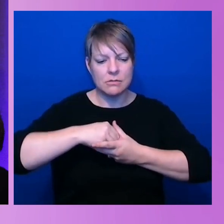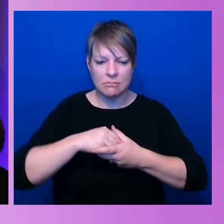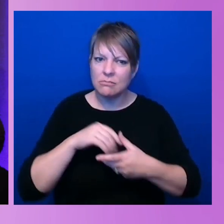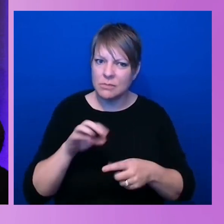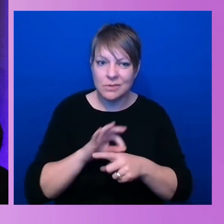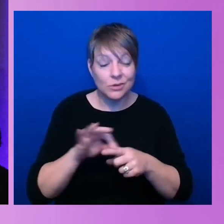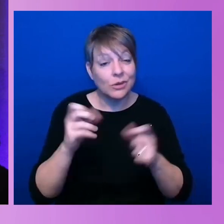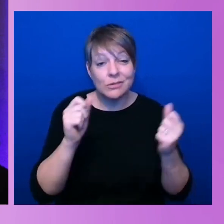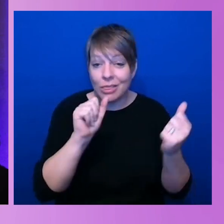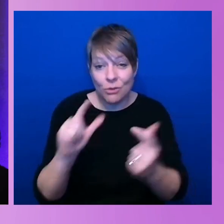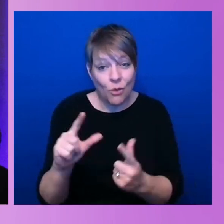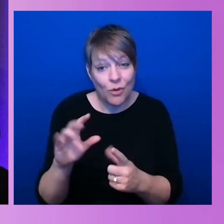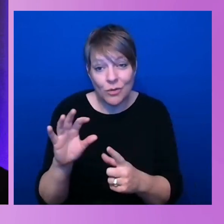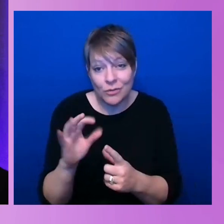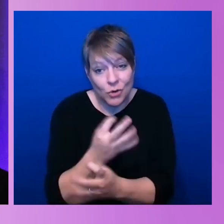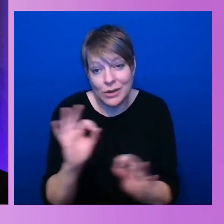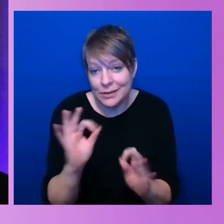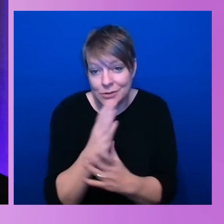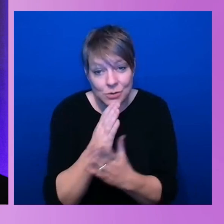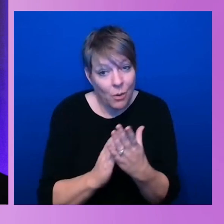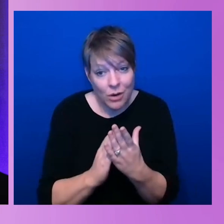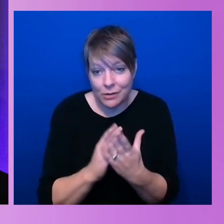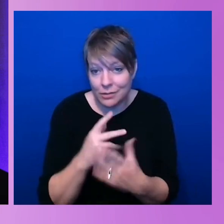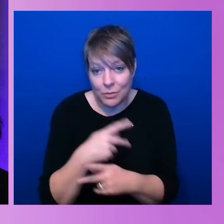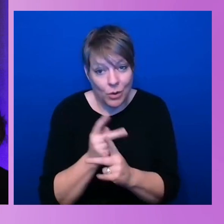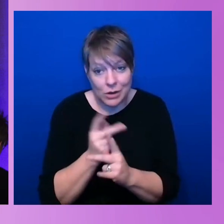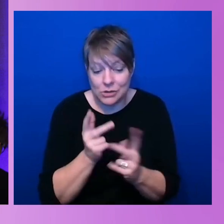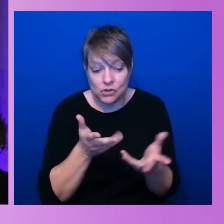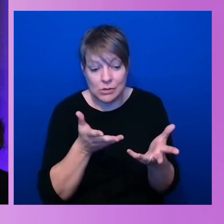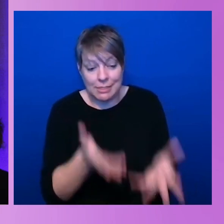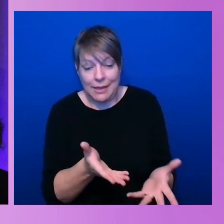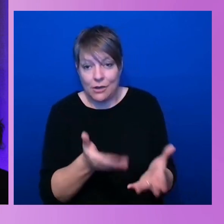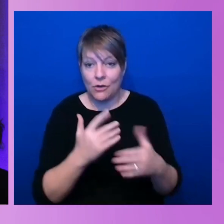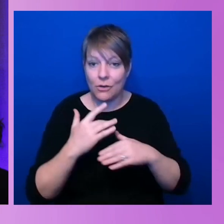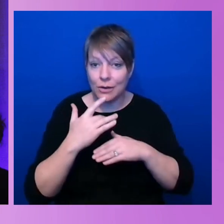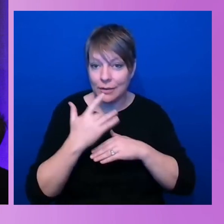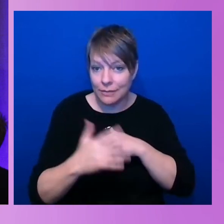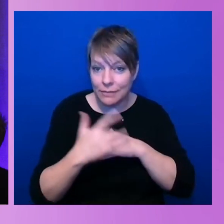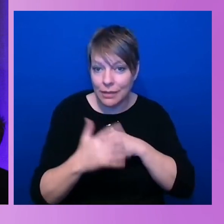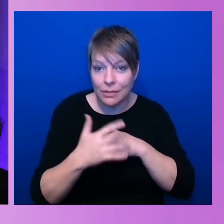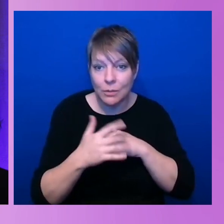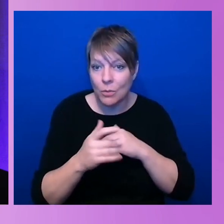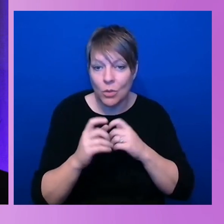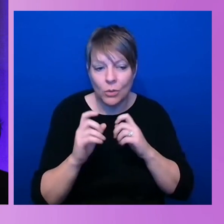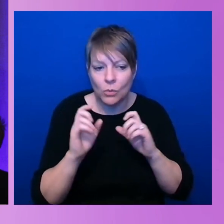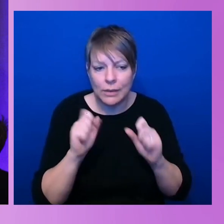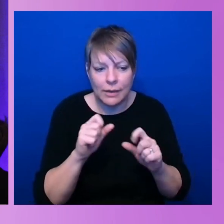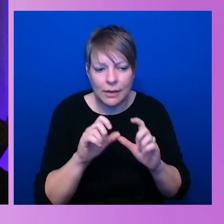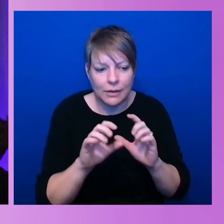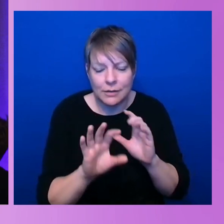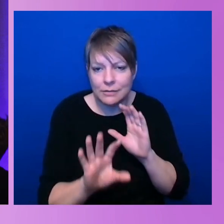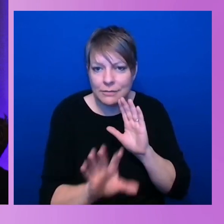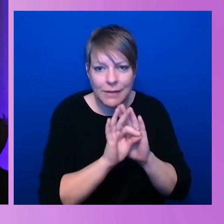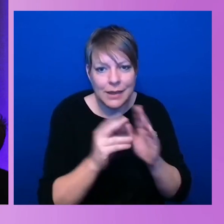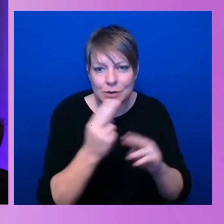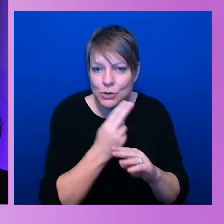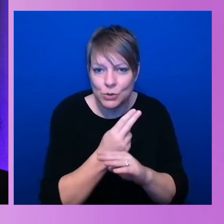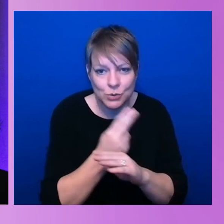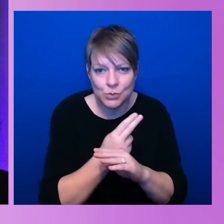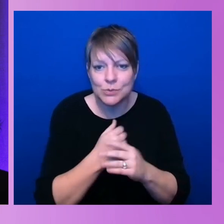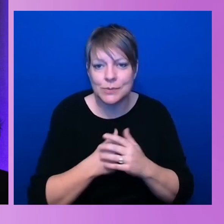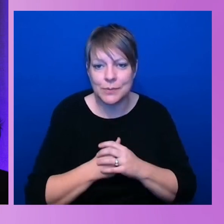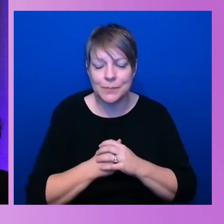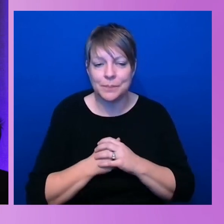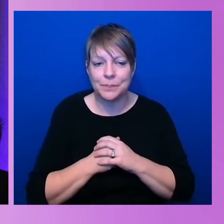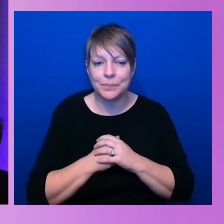just part of the products, just sitting as available and discoverable as we can make them. Yeah. I want to just pile on there because